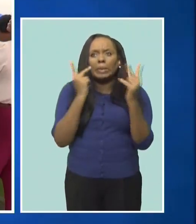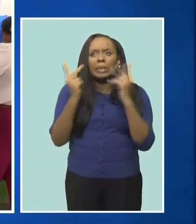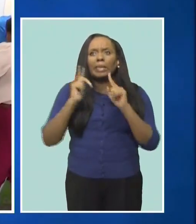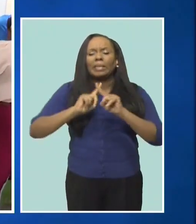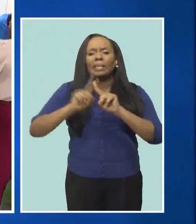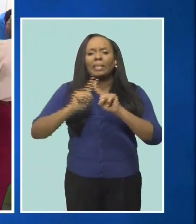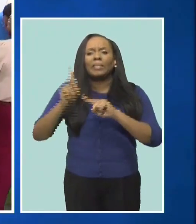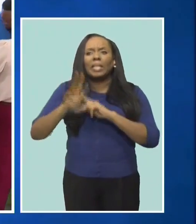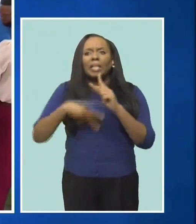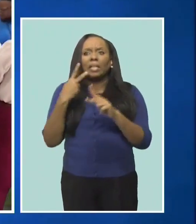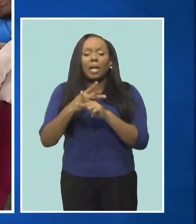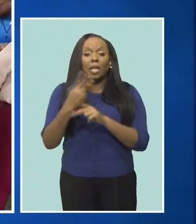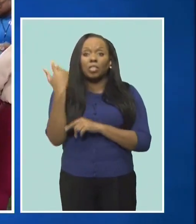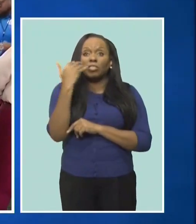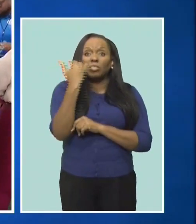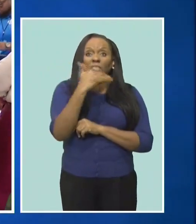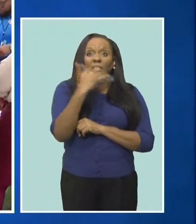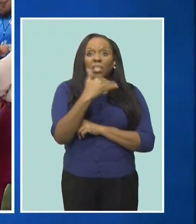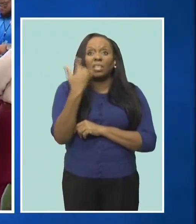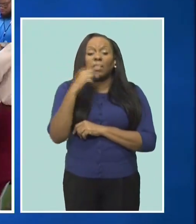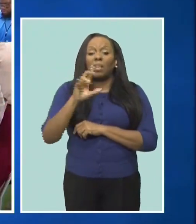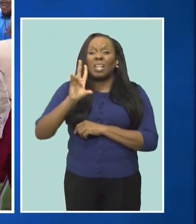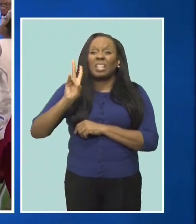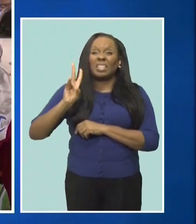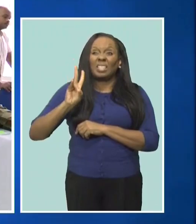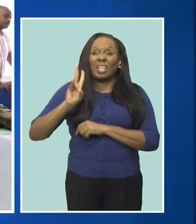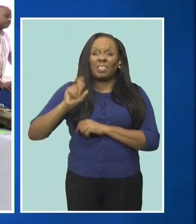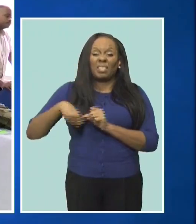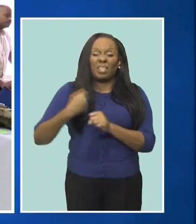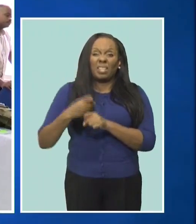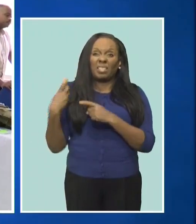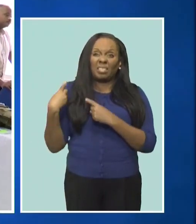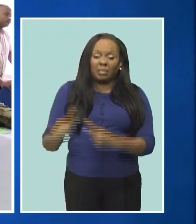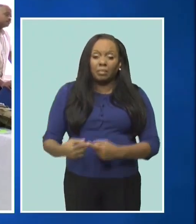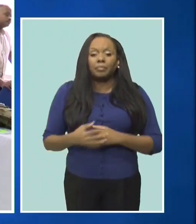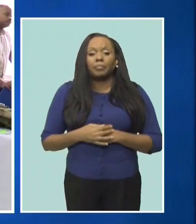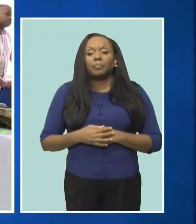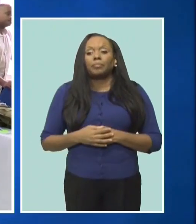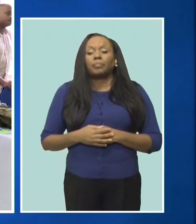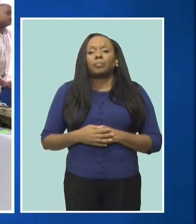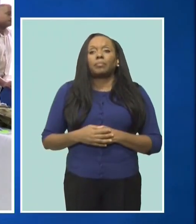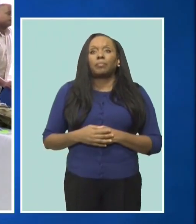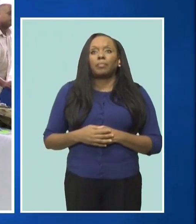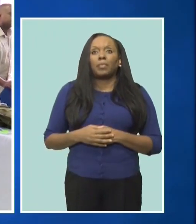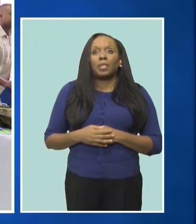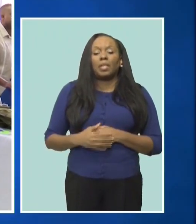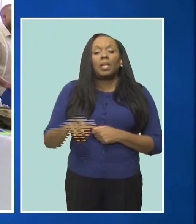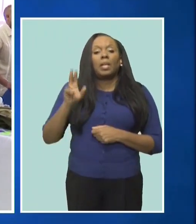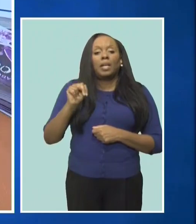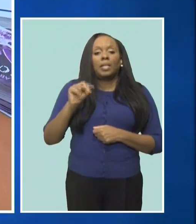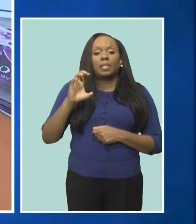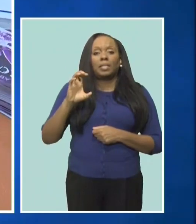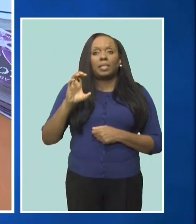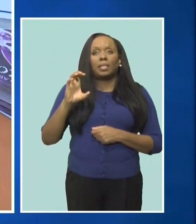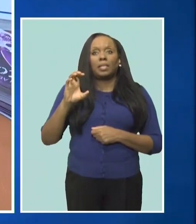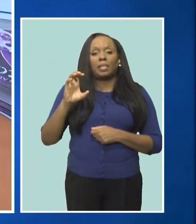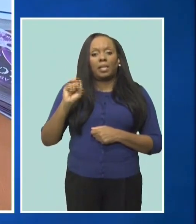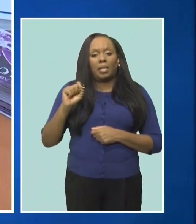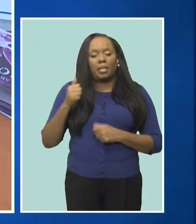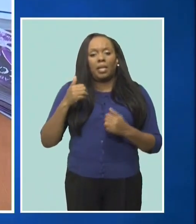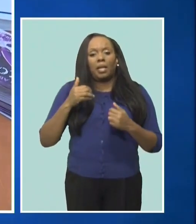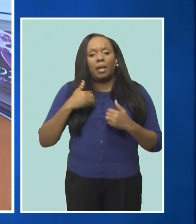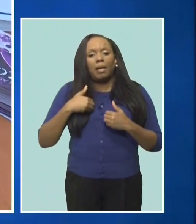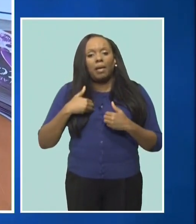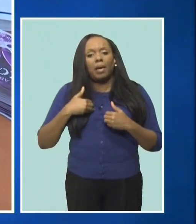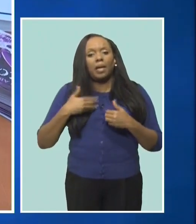to the local drug scene for the past 7 years. Speaking to CBC News at the NCSA's open day to commemorate Drug